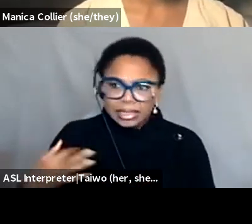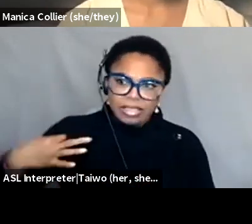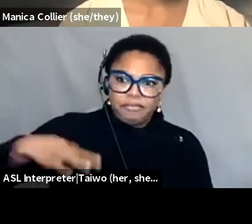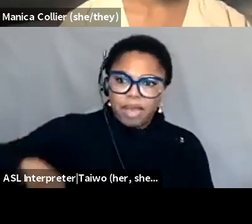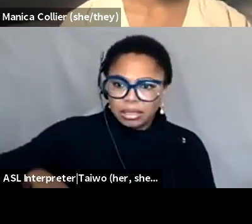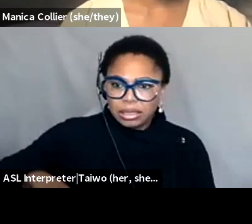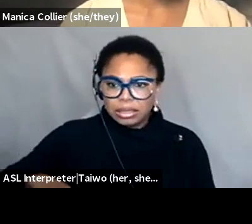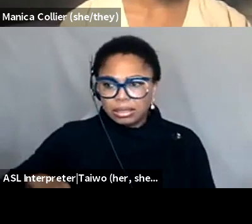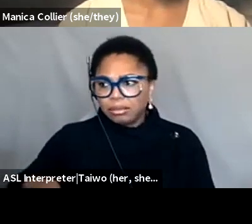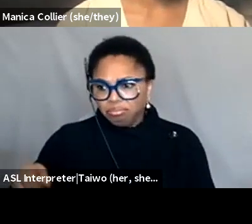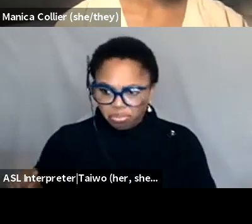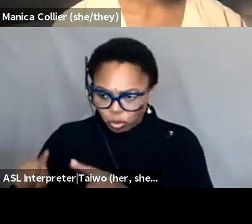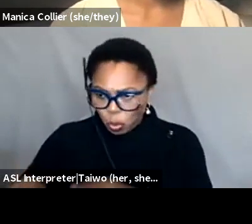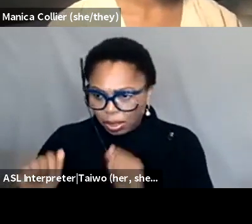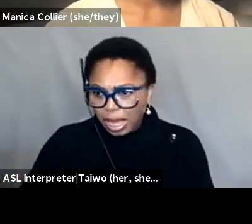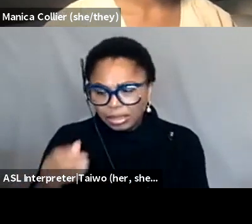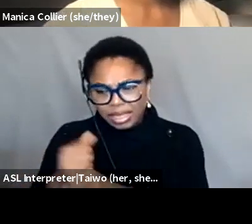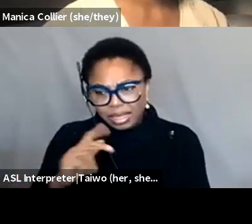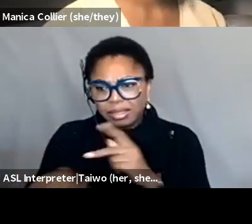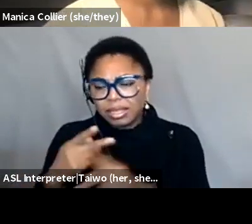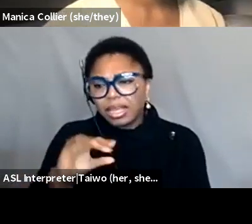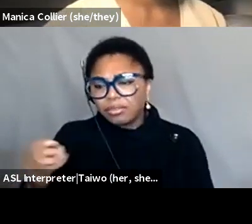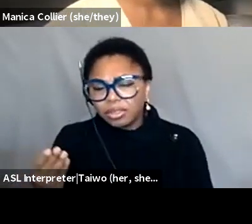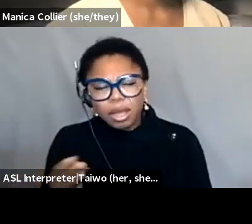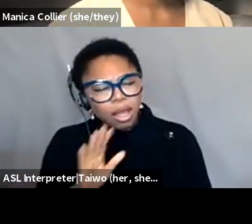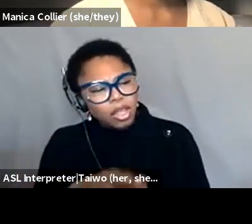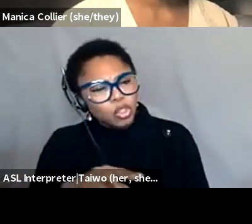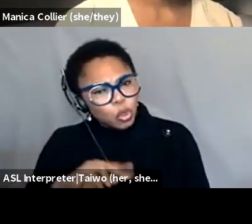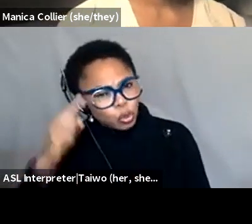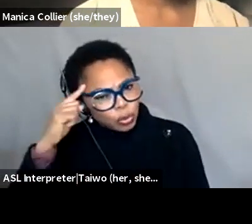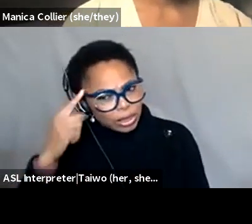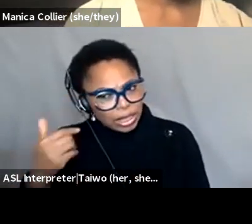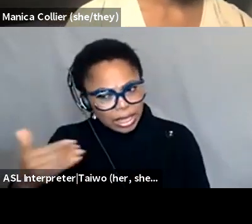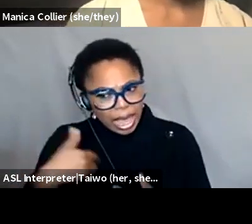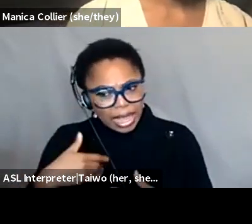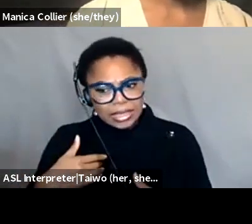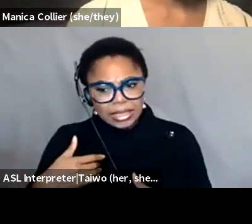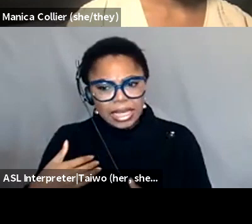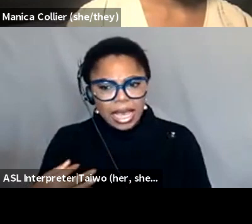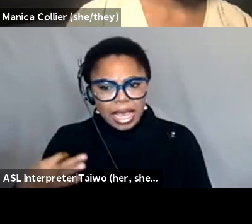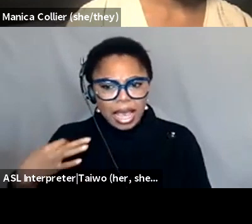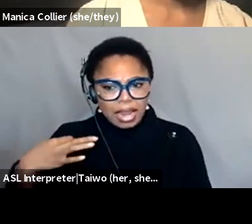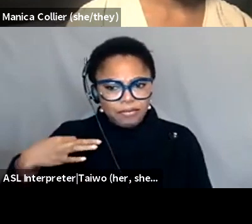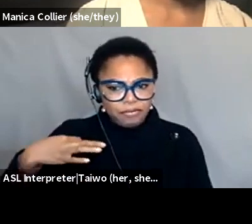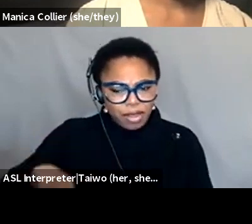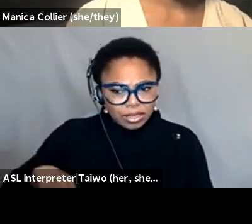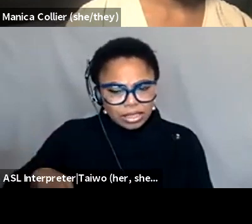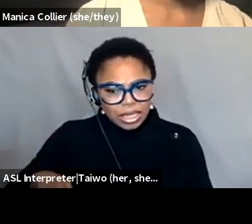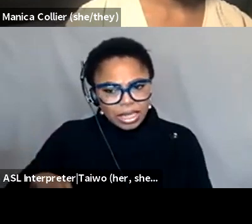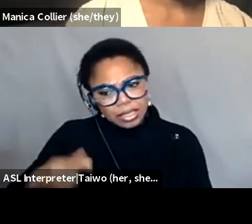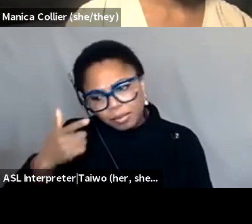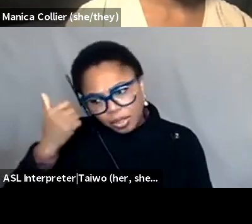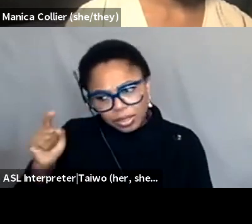being able to go to those and be able to get those jobs. So you think he has an upper leg on getting a career because he's attending a